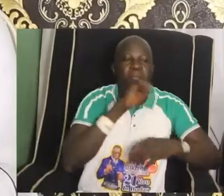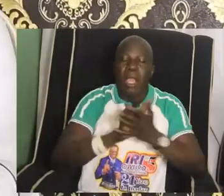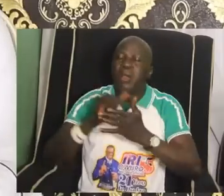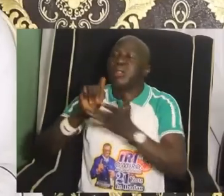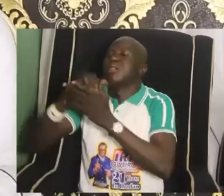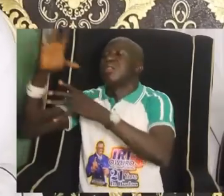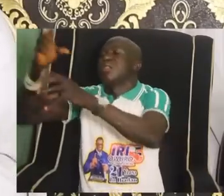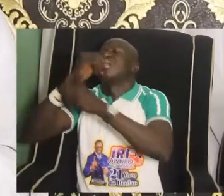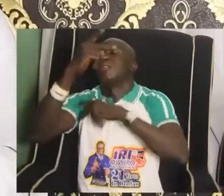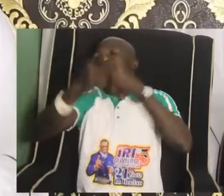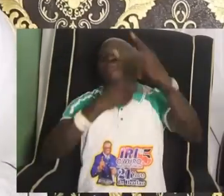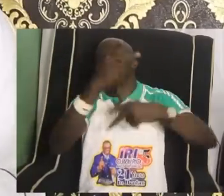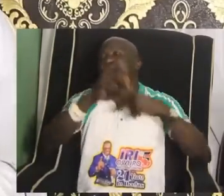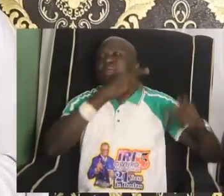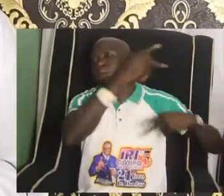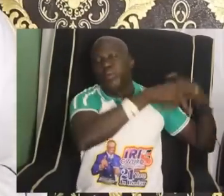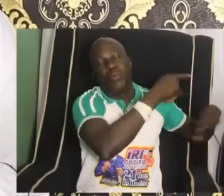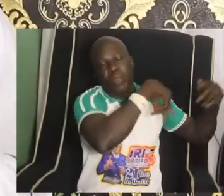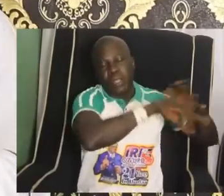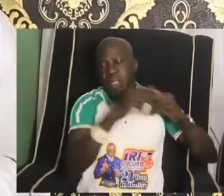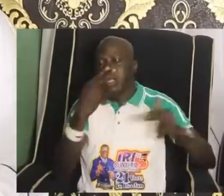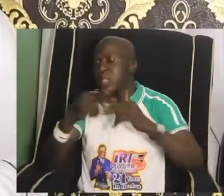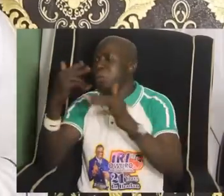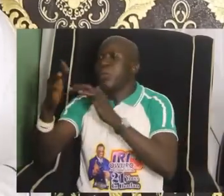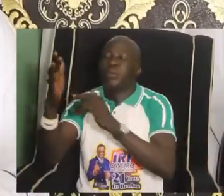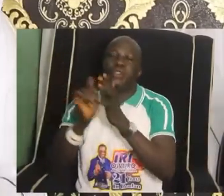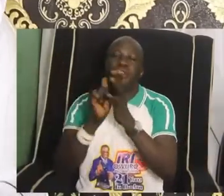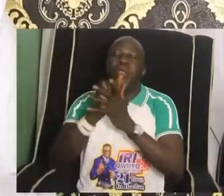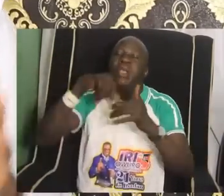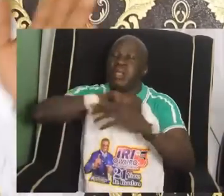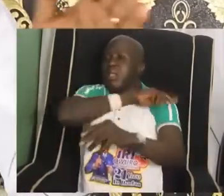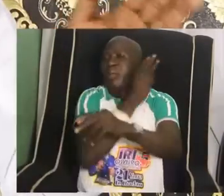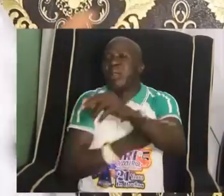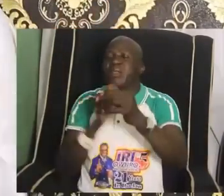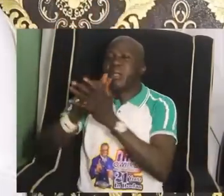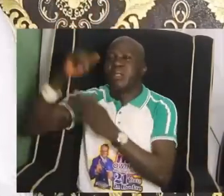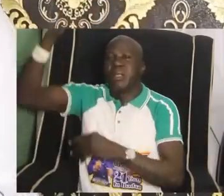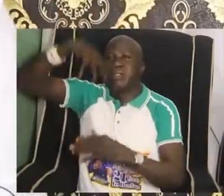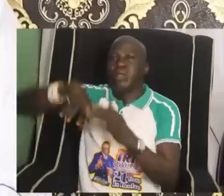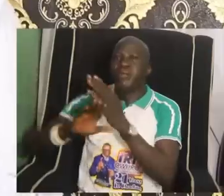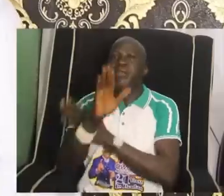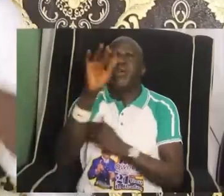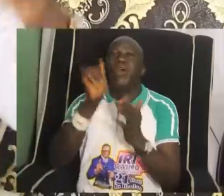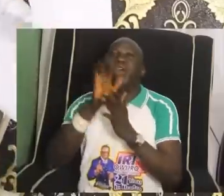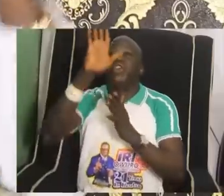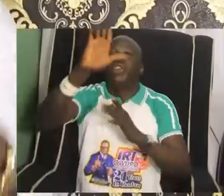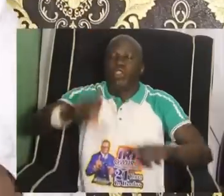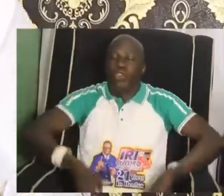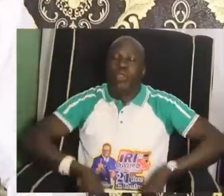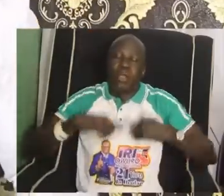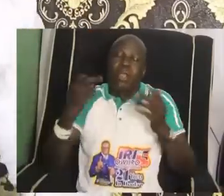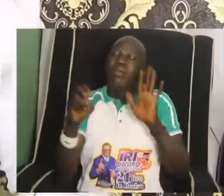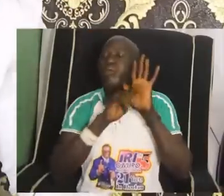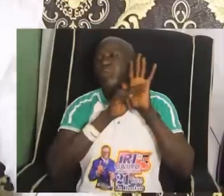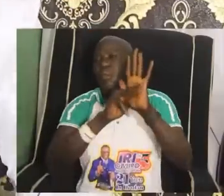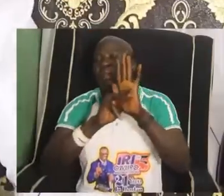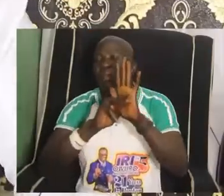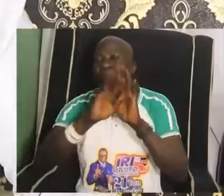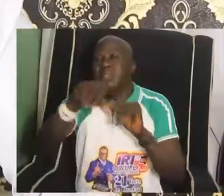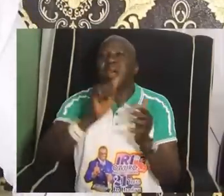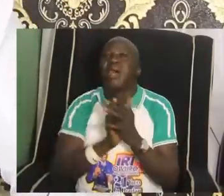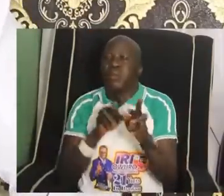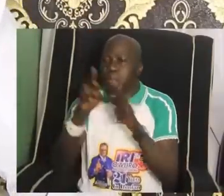I receive the visitation of the apostle in the name of Jesus, in the mighty name of Jesus. By the grace of God, Amen. Your